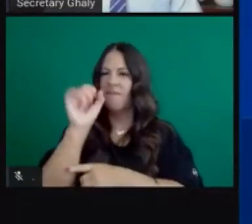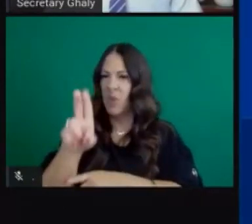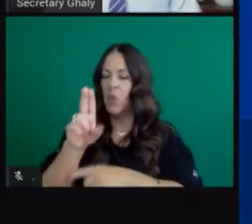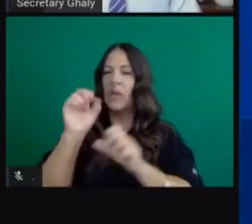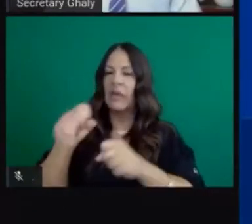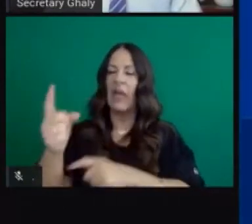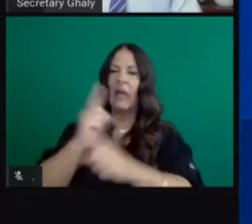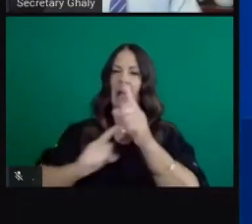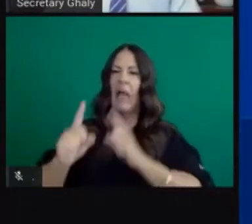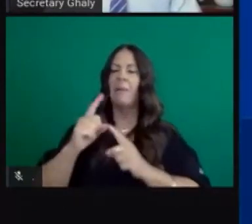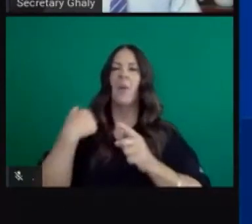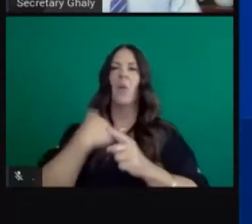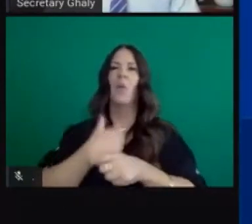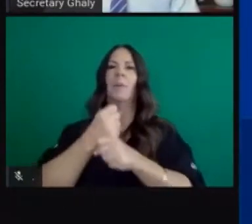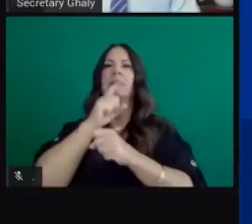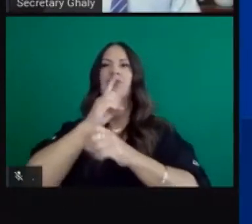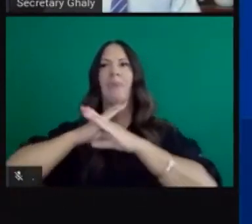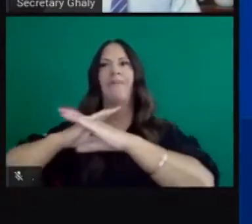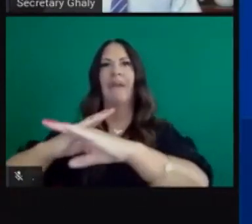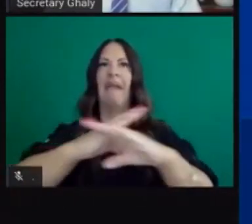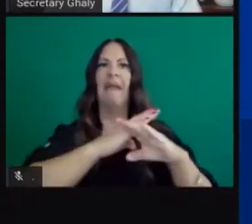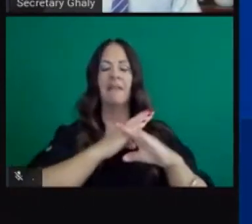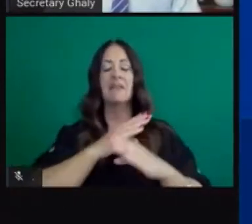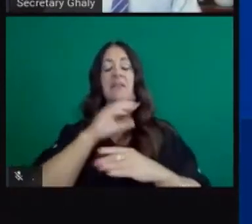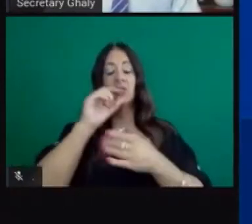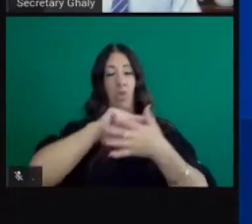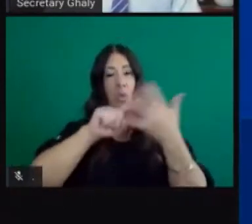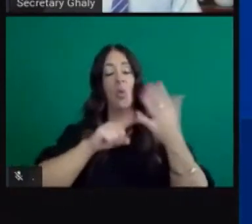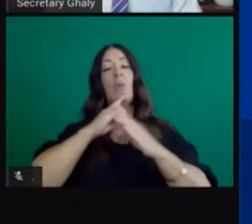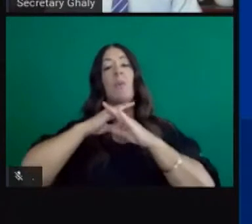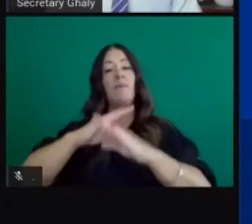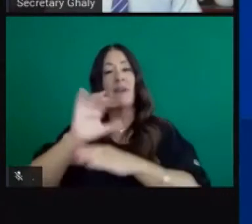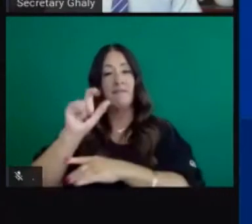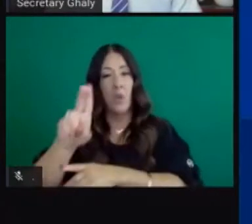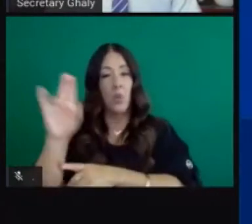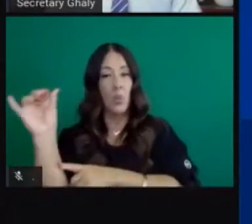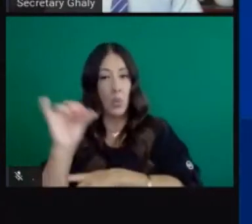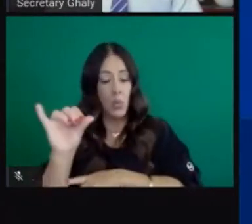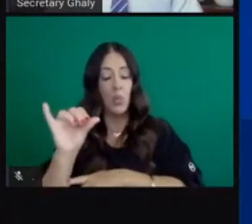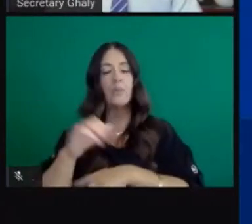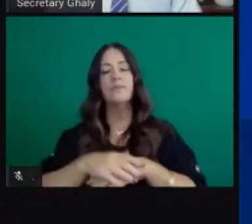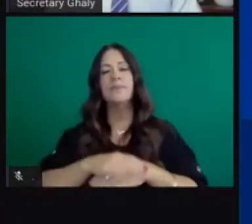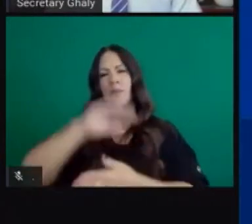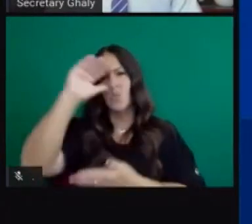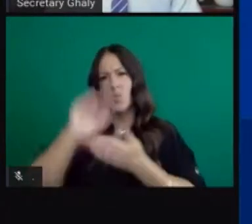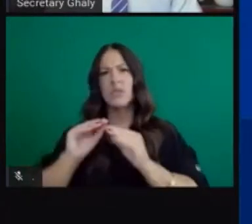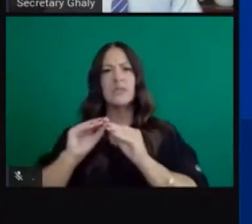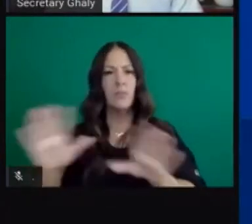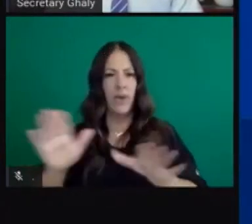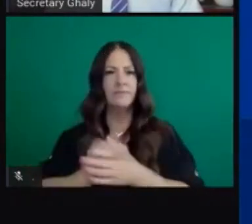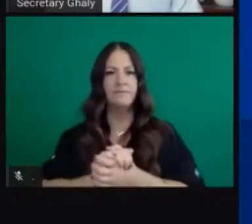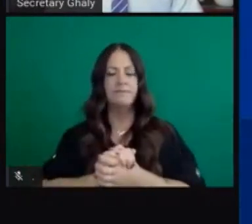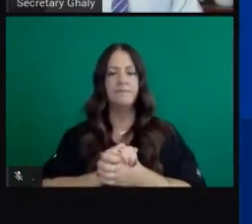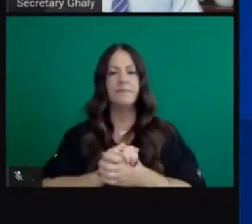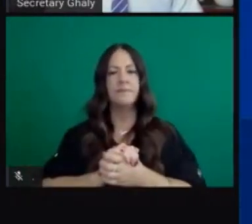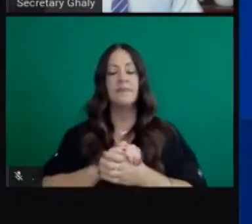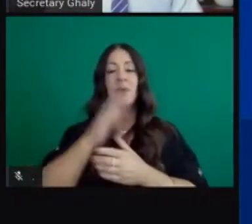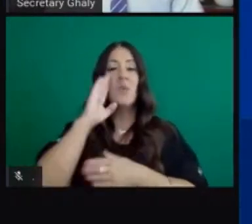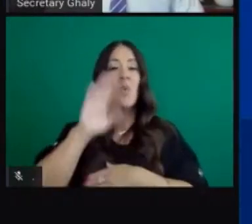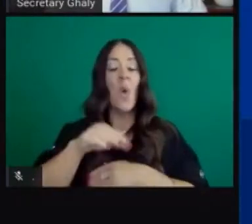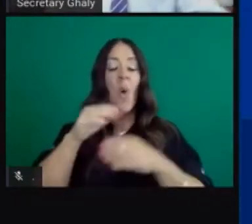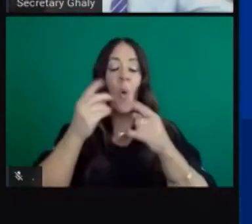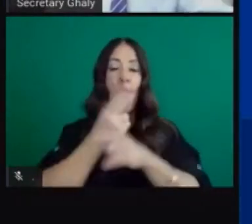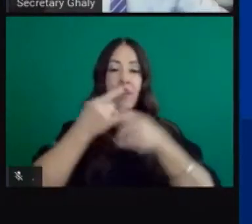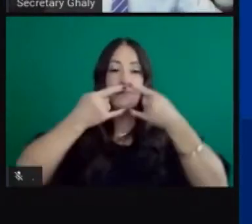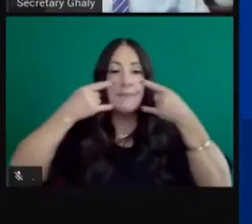today, and hopefully additional activities in the future as we see those transmission rates continue to come down. These things include